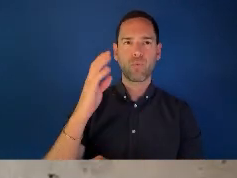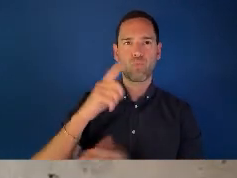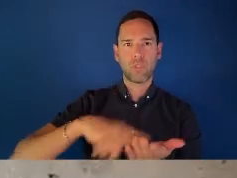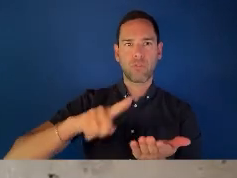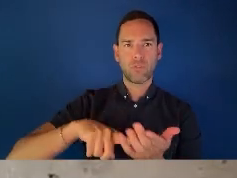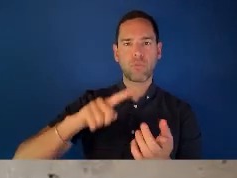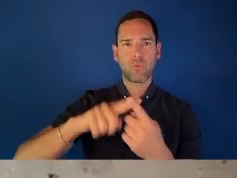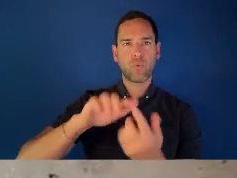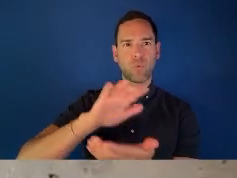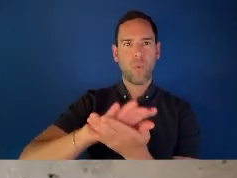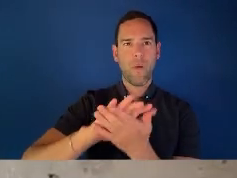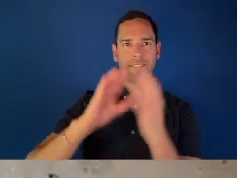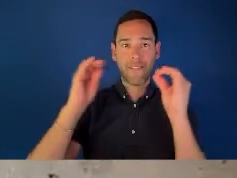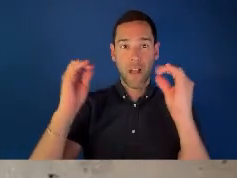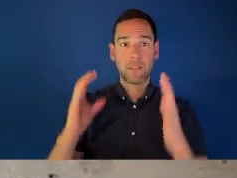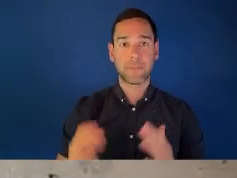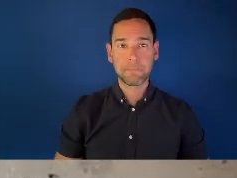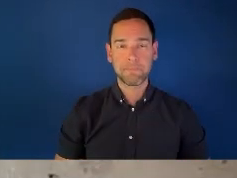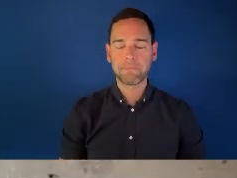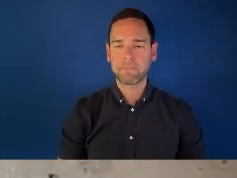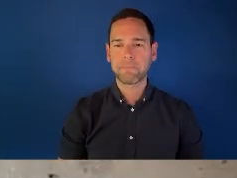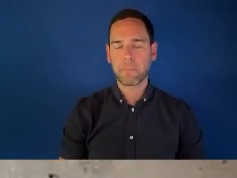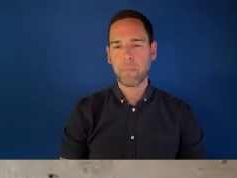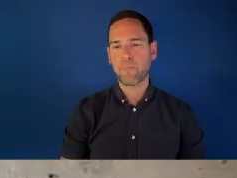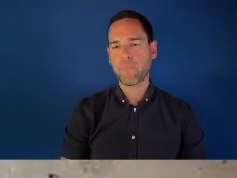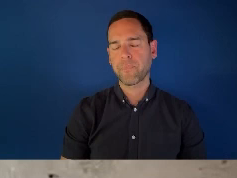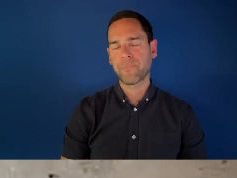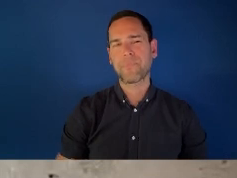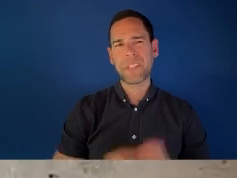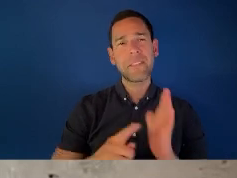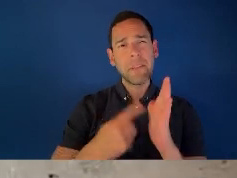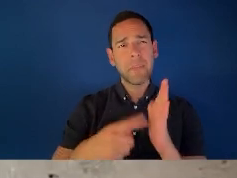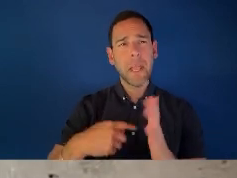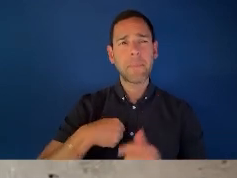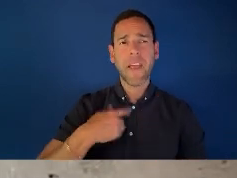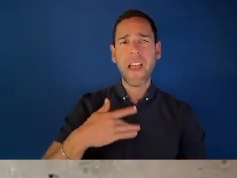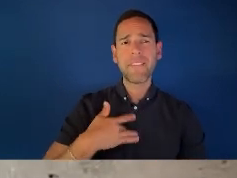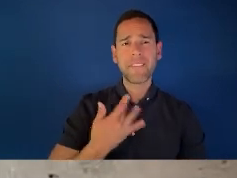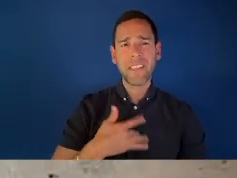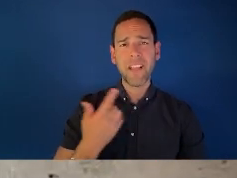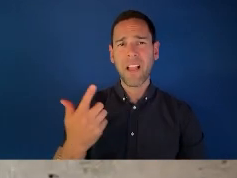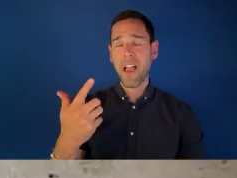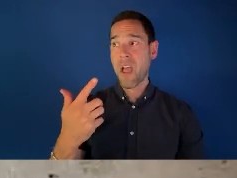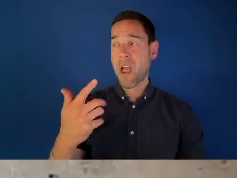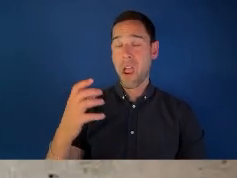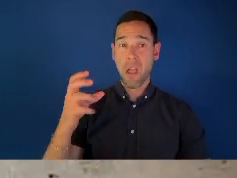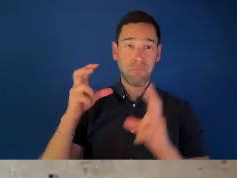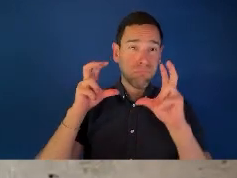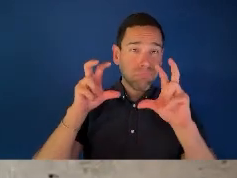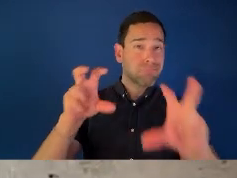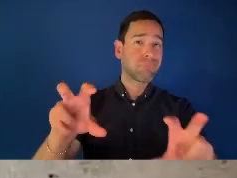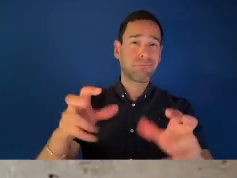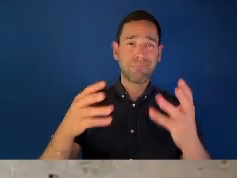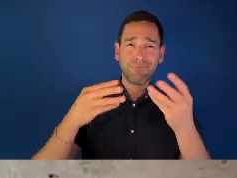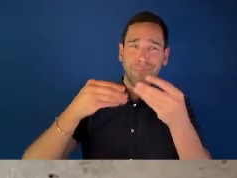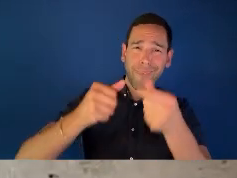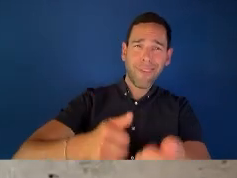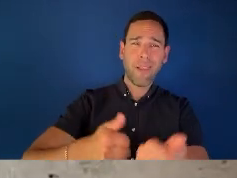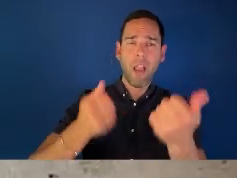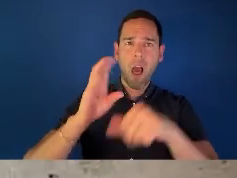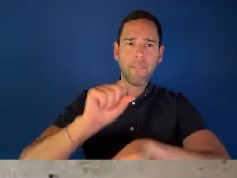have these really amazing experiences, like at this faculty meeting where people tell me that I've had an impact, and that's really nice too. I